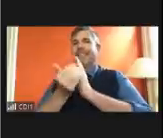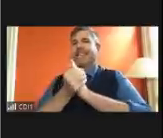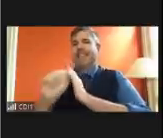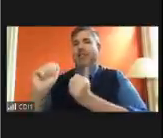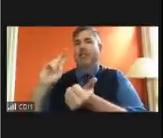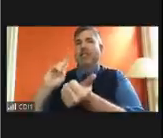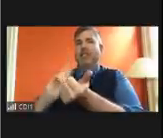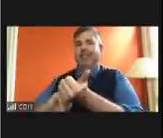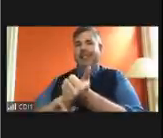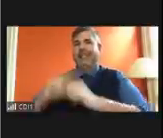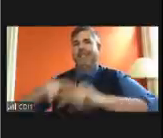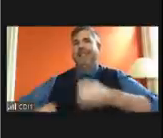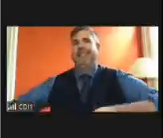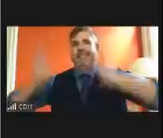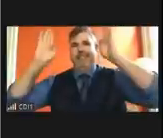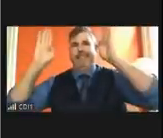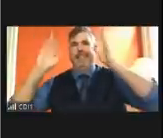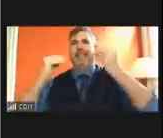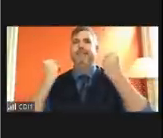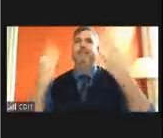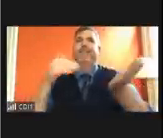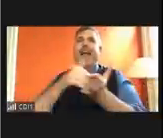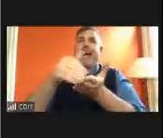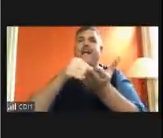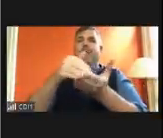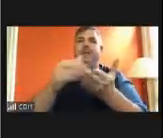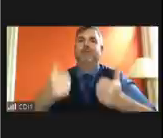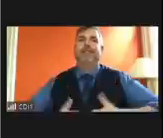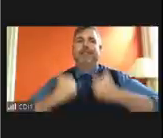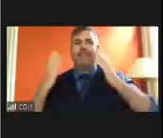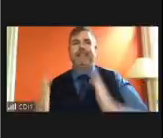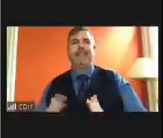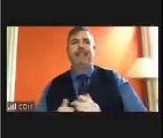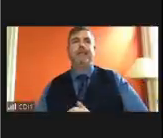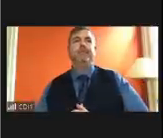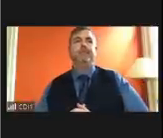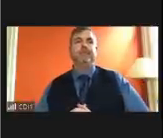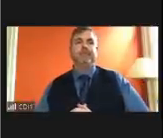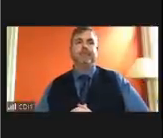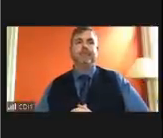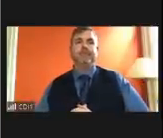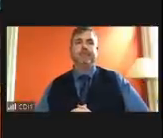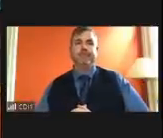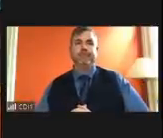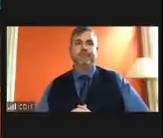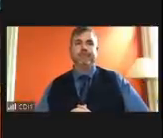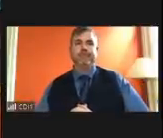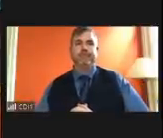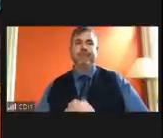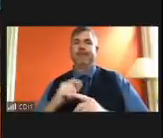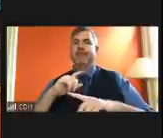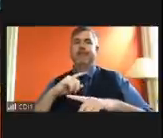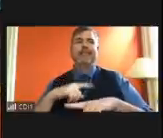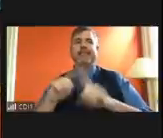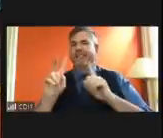1,000 residents. These are a little different types of buildings. Next slide.